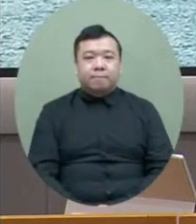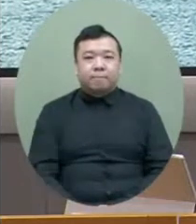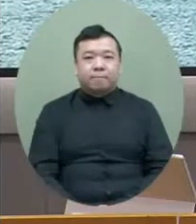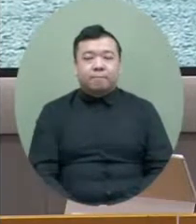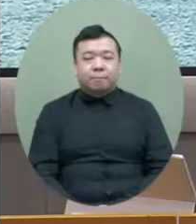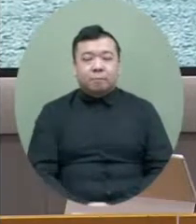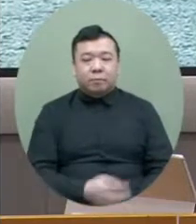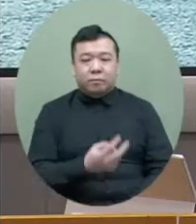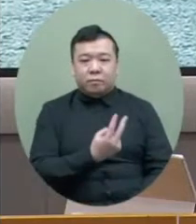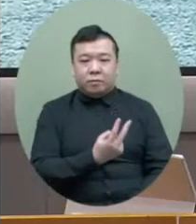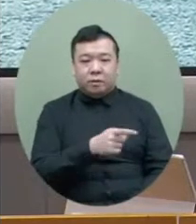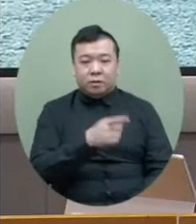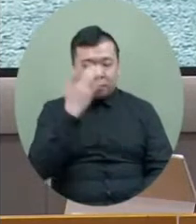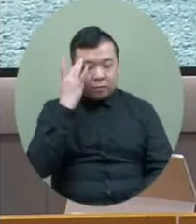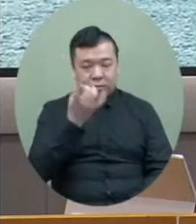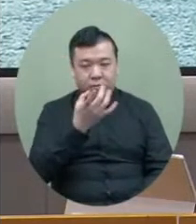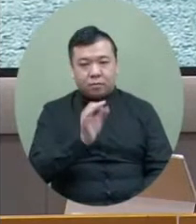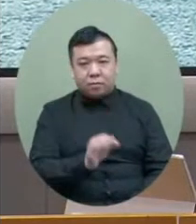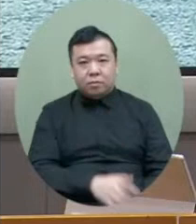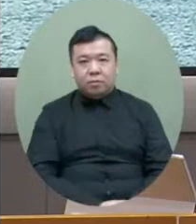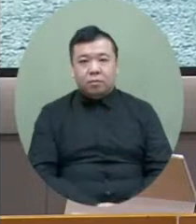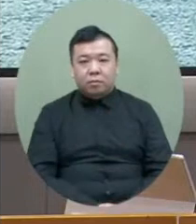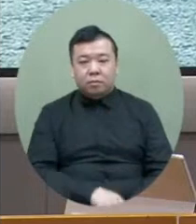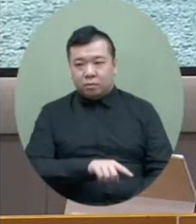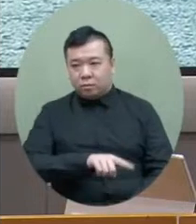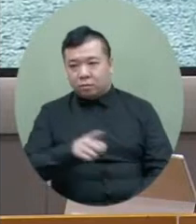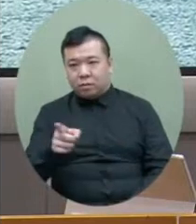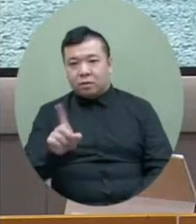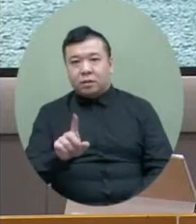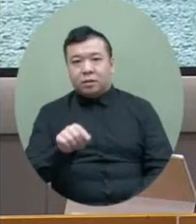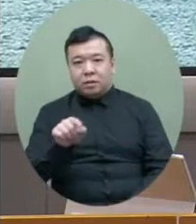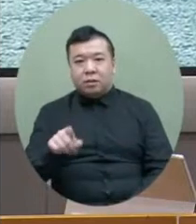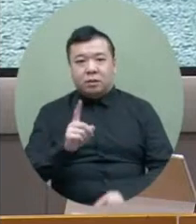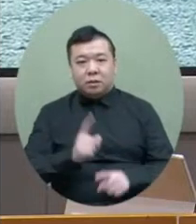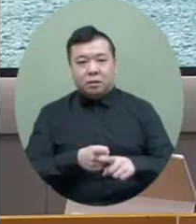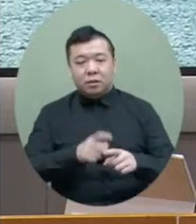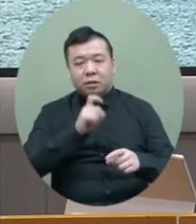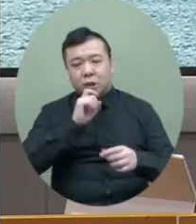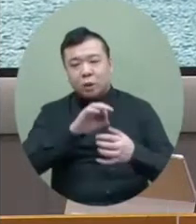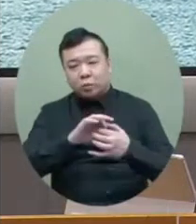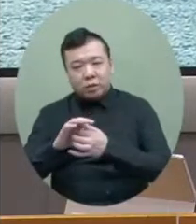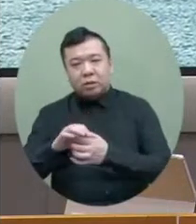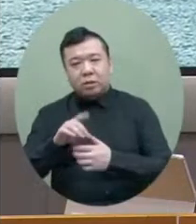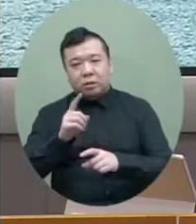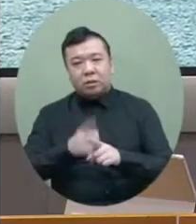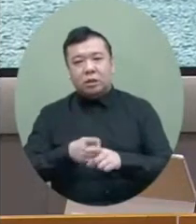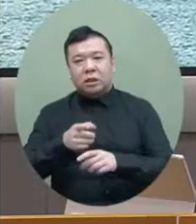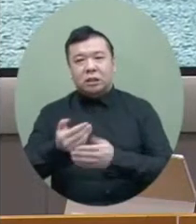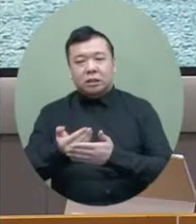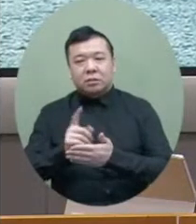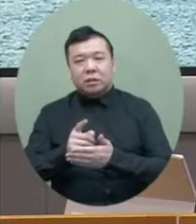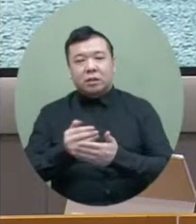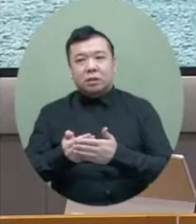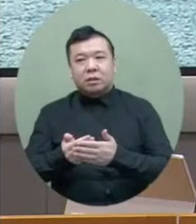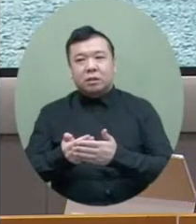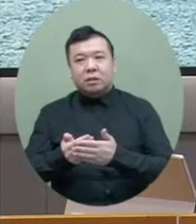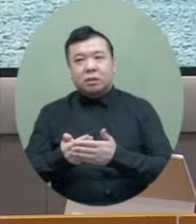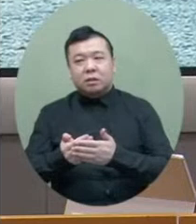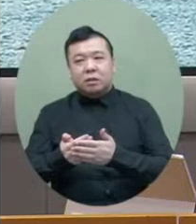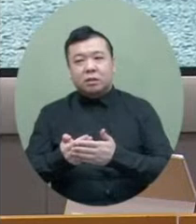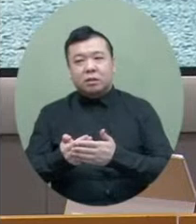area. These 2 are unlinked cases, while the rest are linked